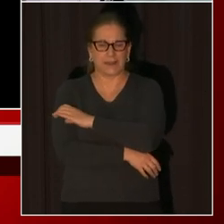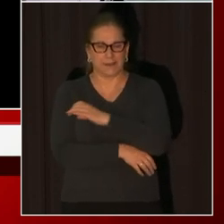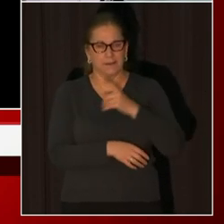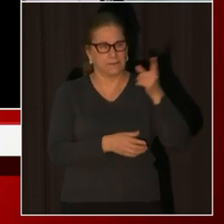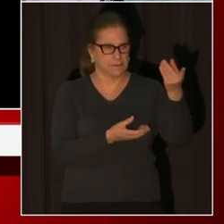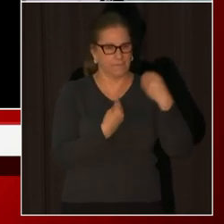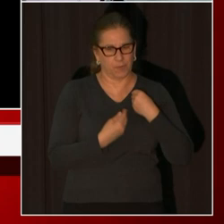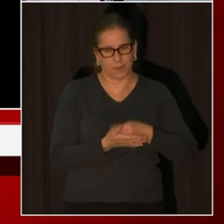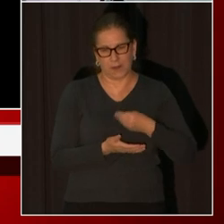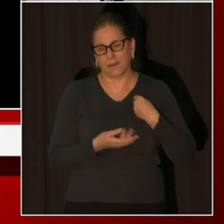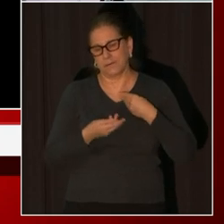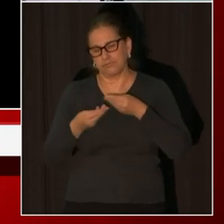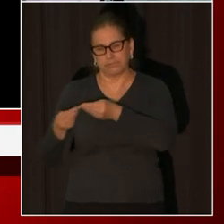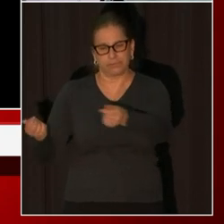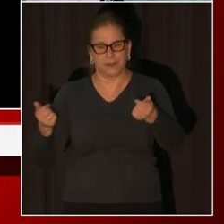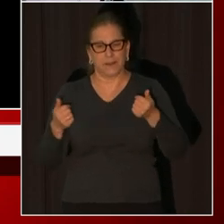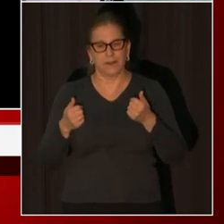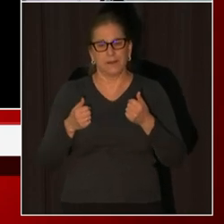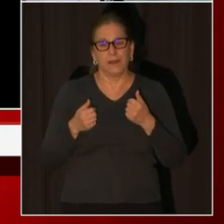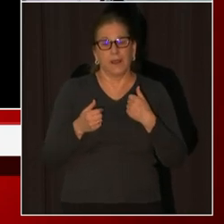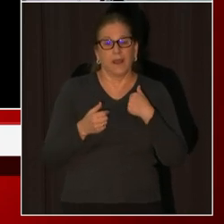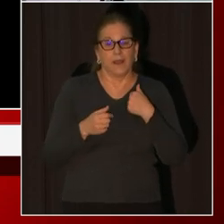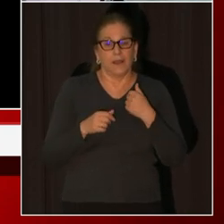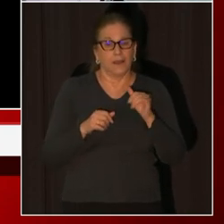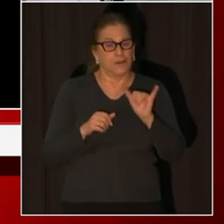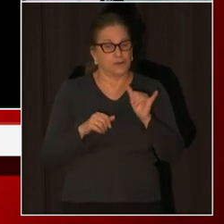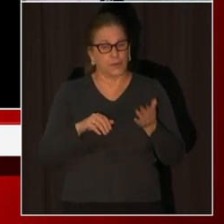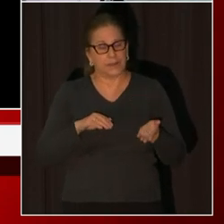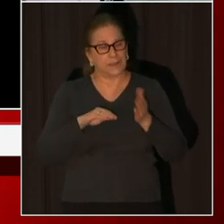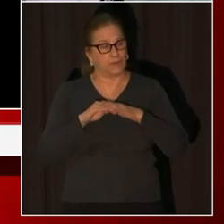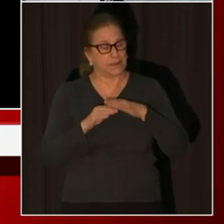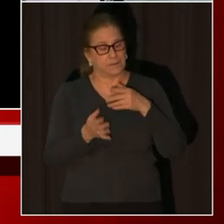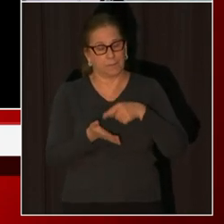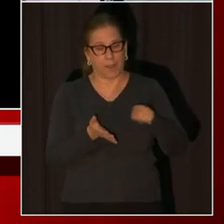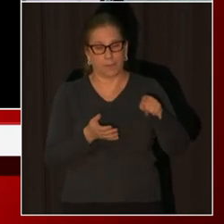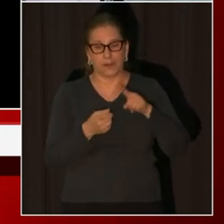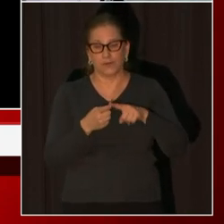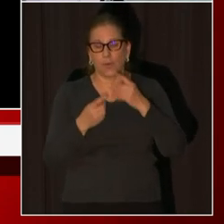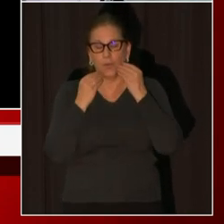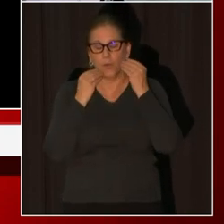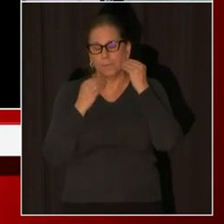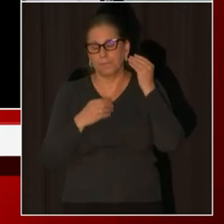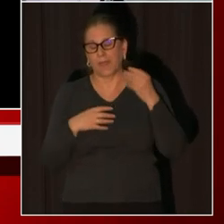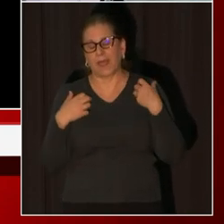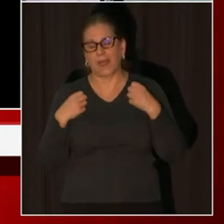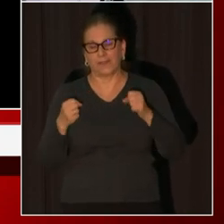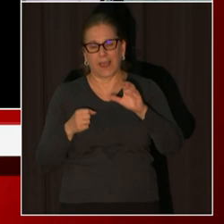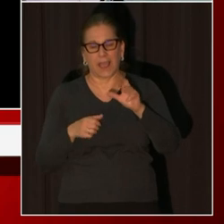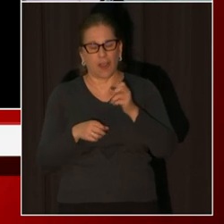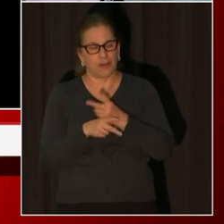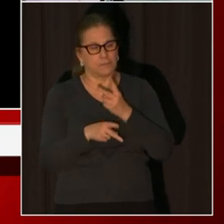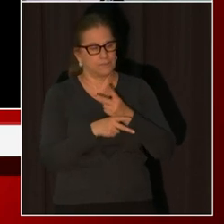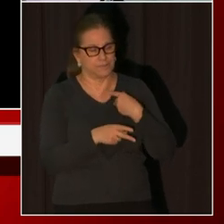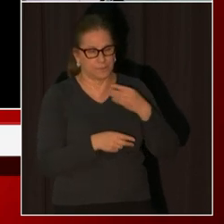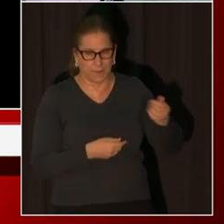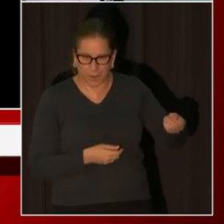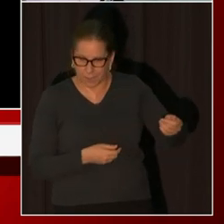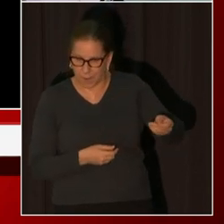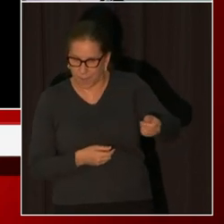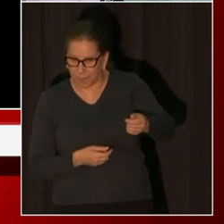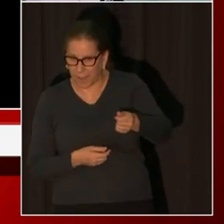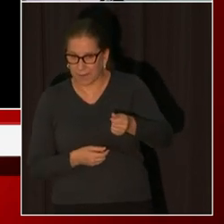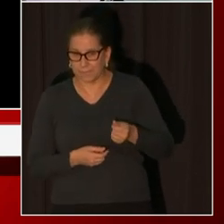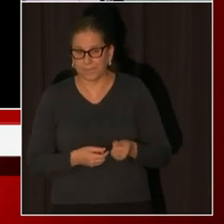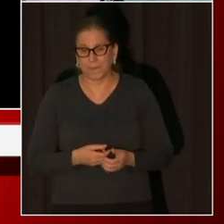payments to home health aides and intermediate care facility providers, and then the district delayed sales tax payments, except for hotels,